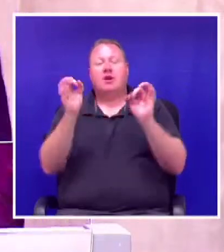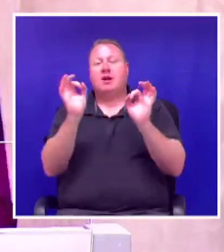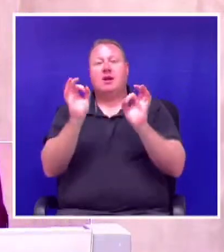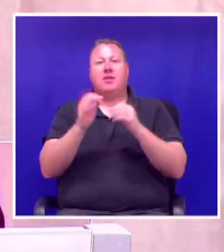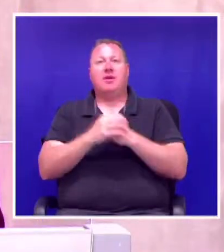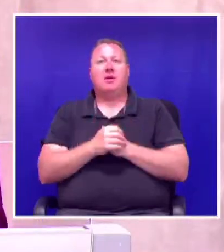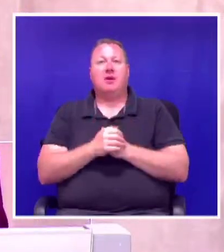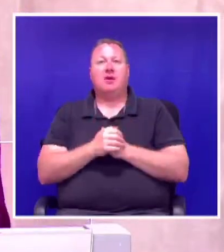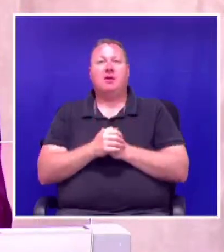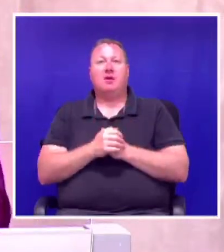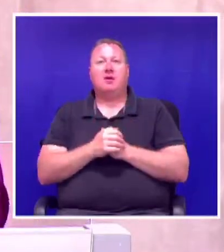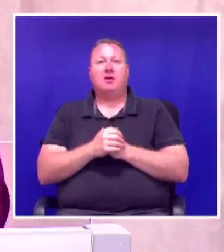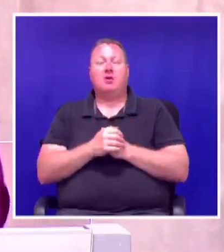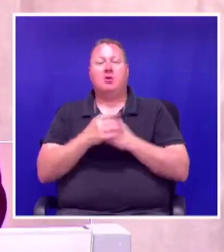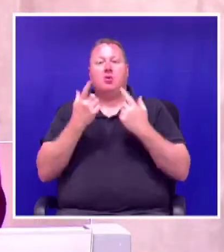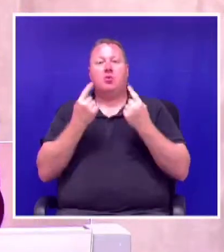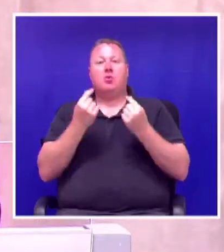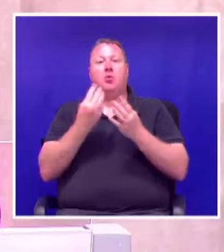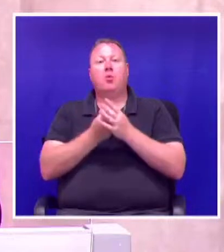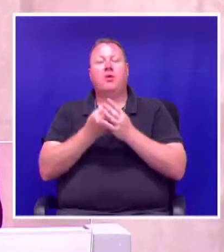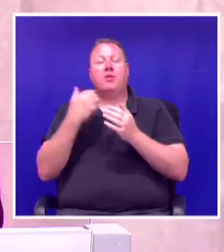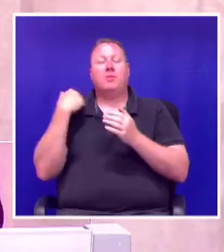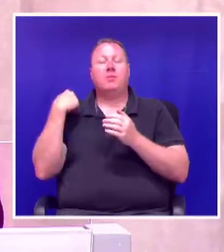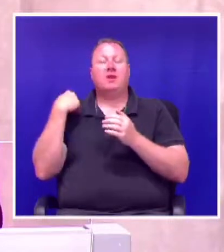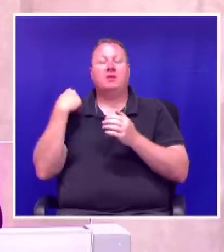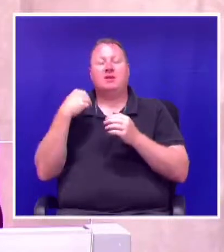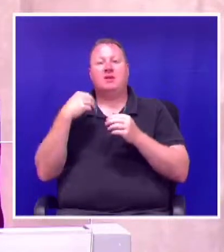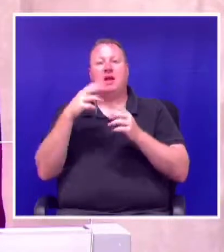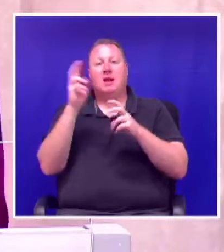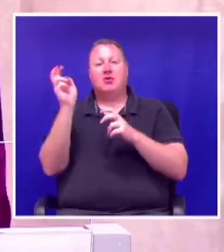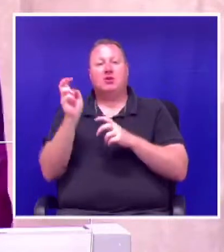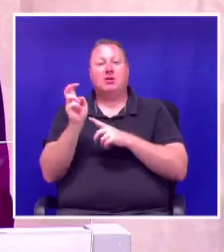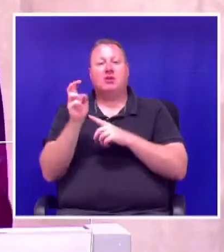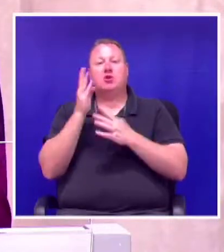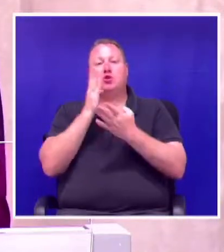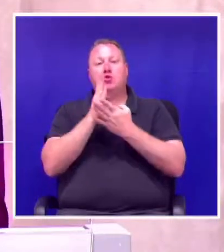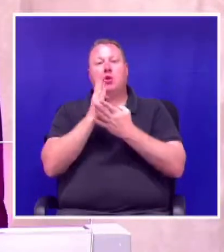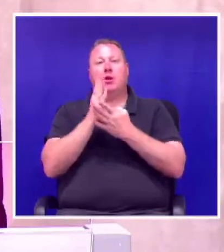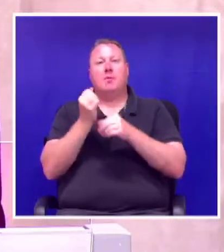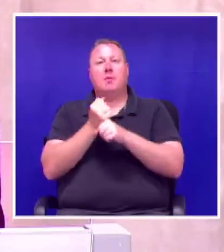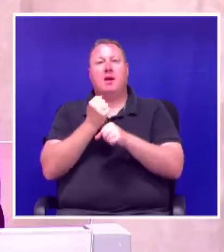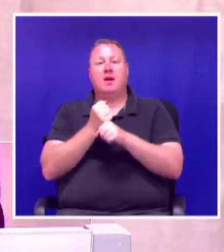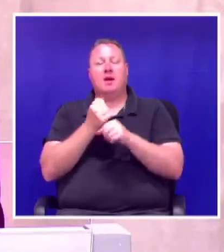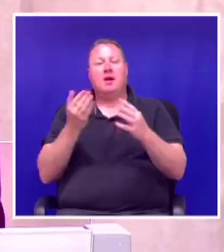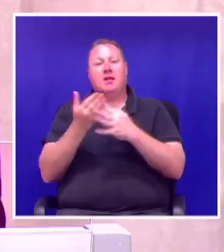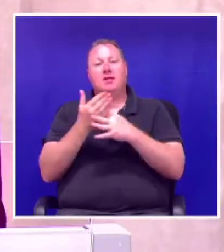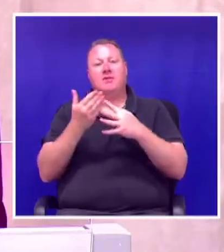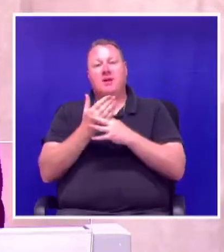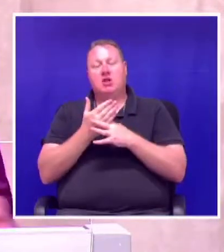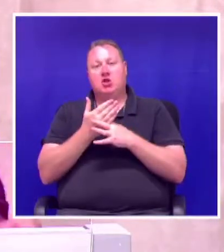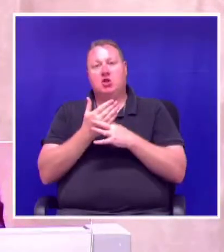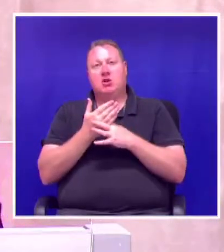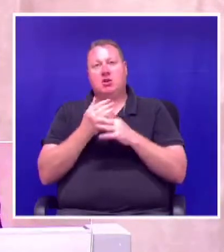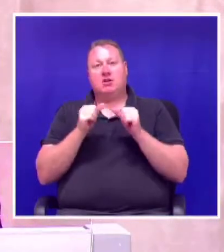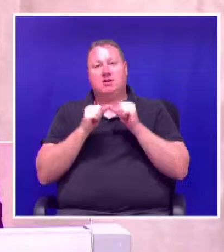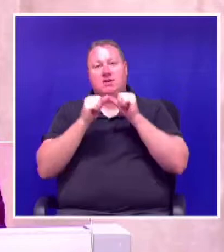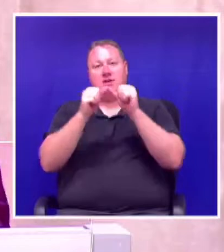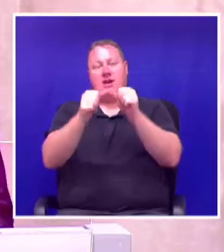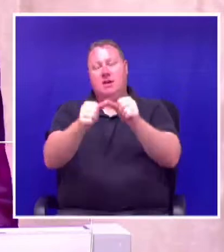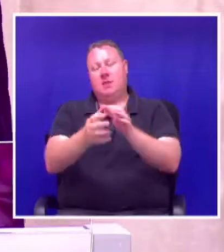we are doing with the Minister of Electricity is to ensure that this intervention is